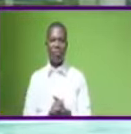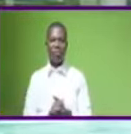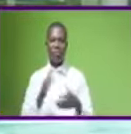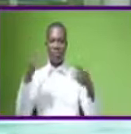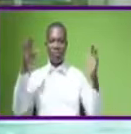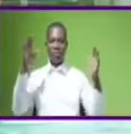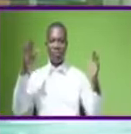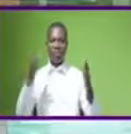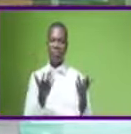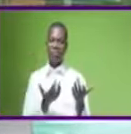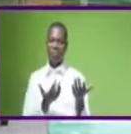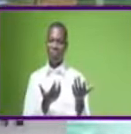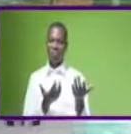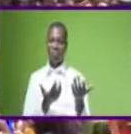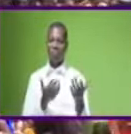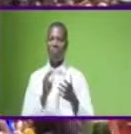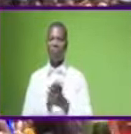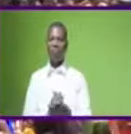Meba